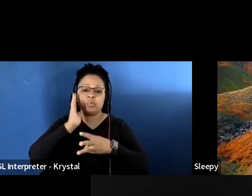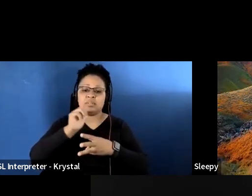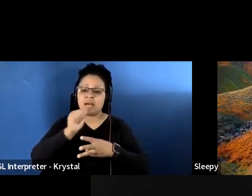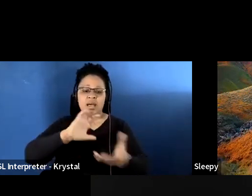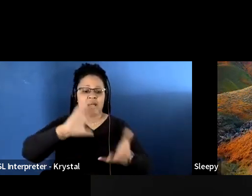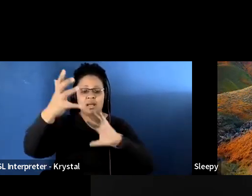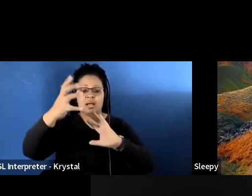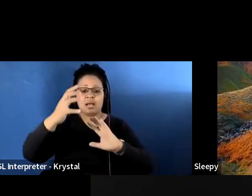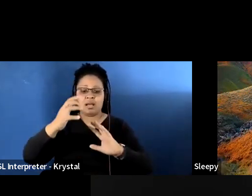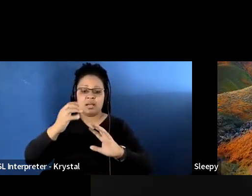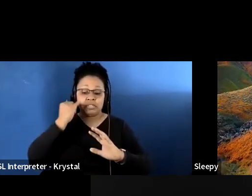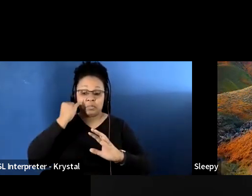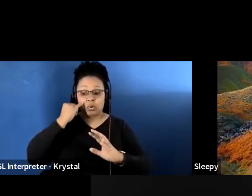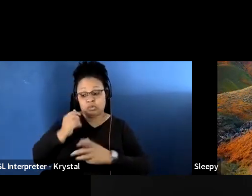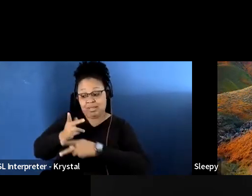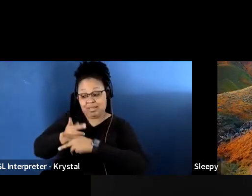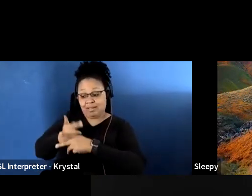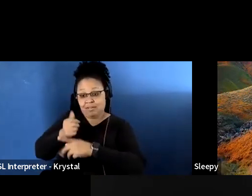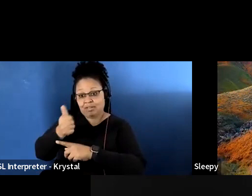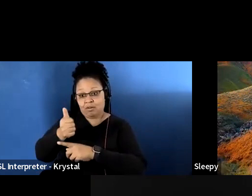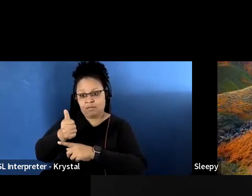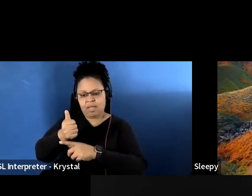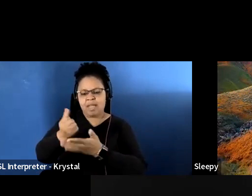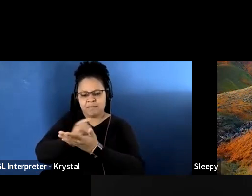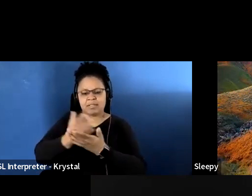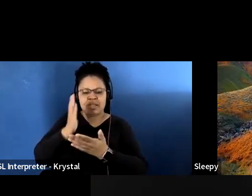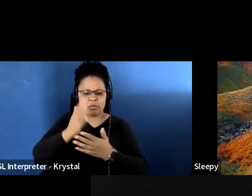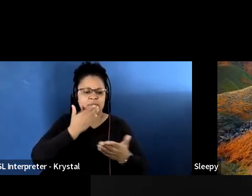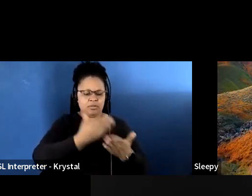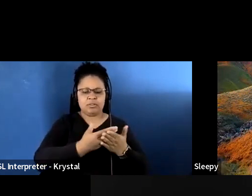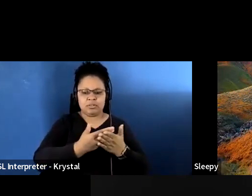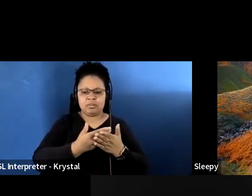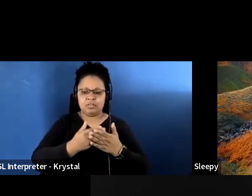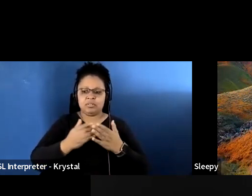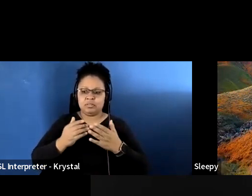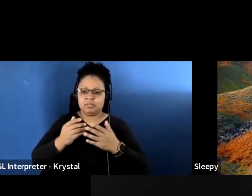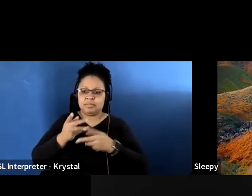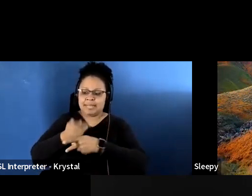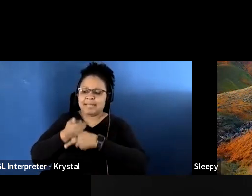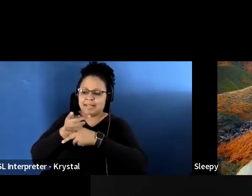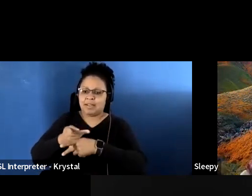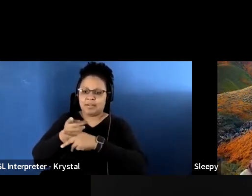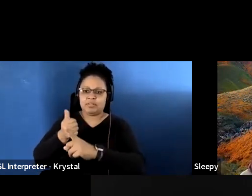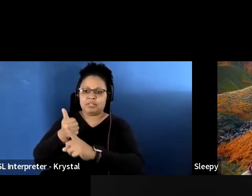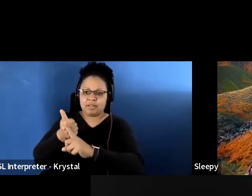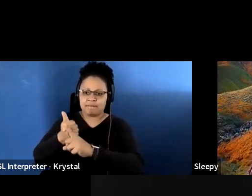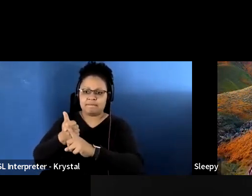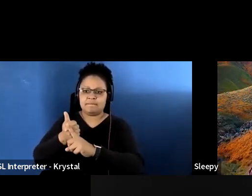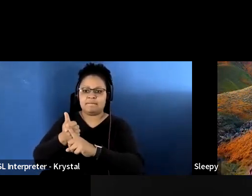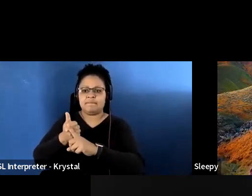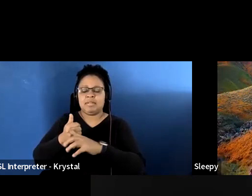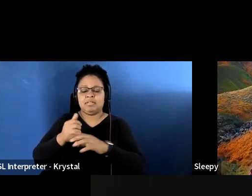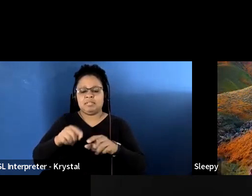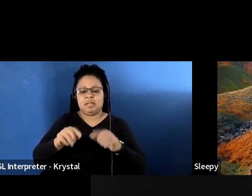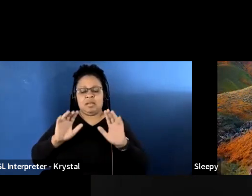of worrying about work and everything else. And so I tell myself to think back